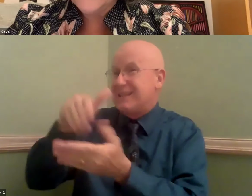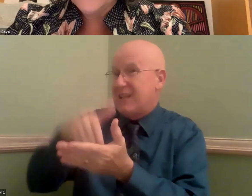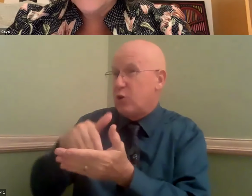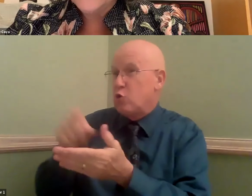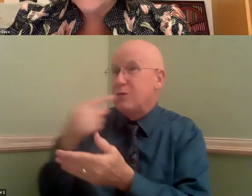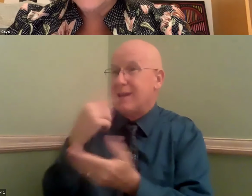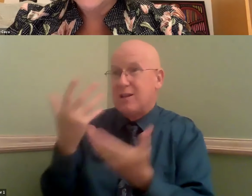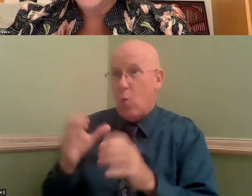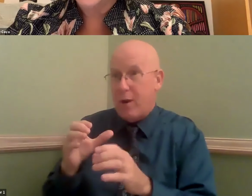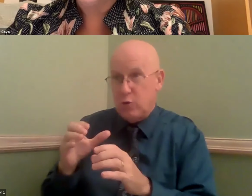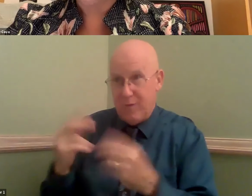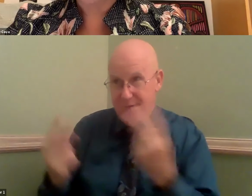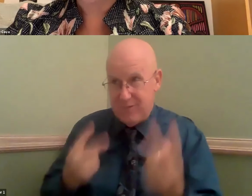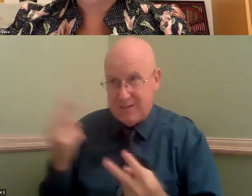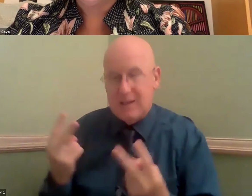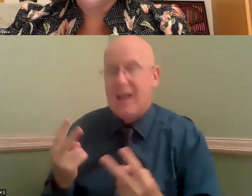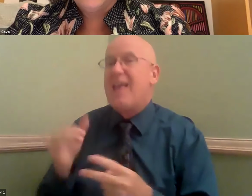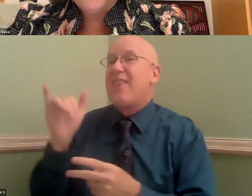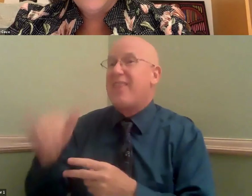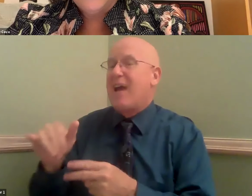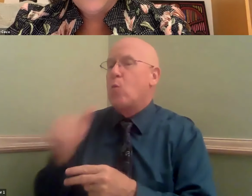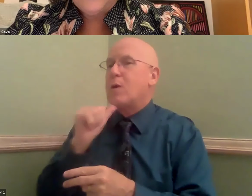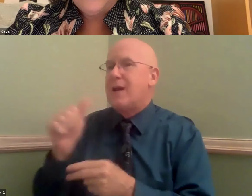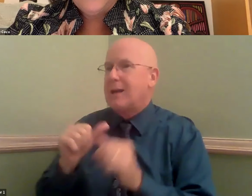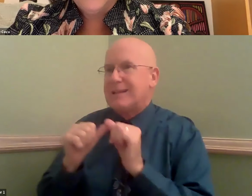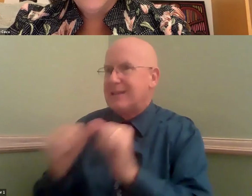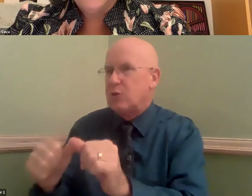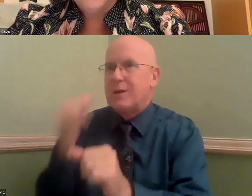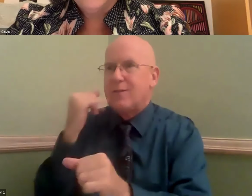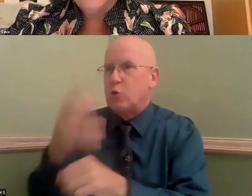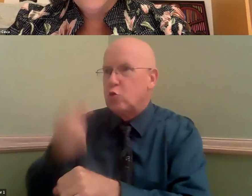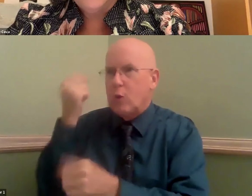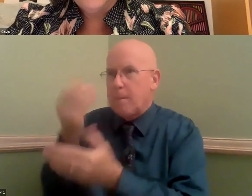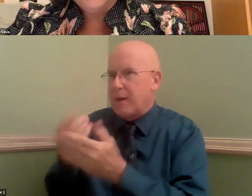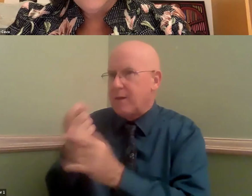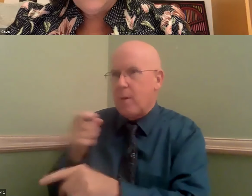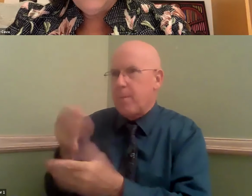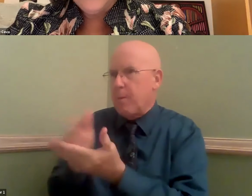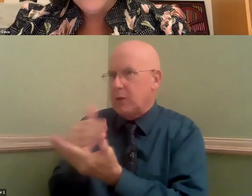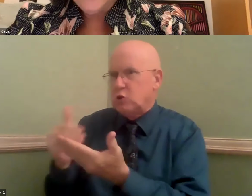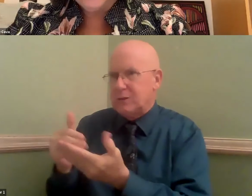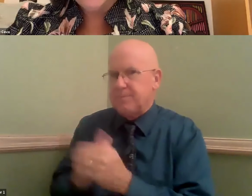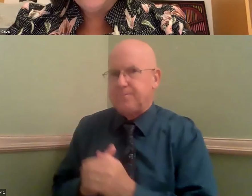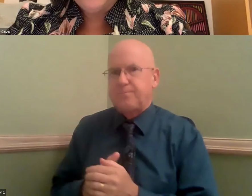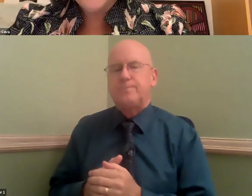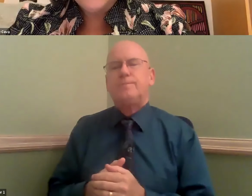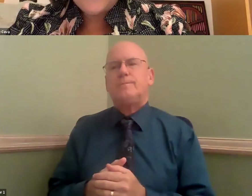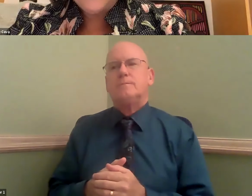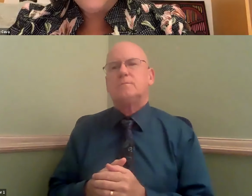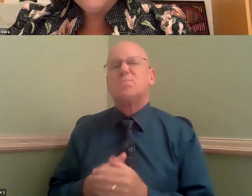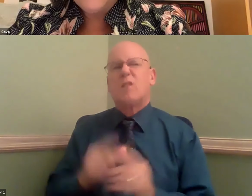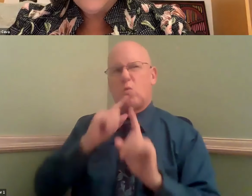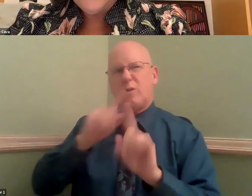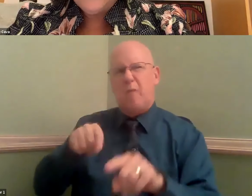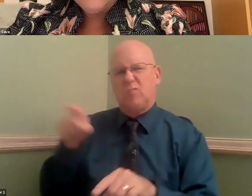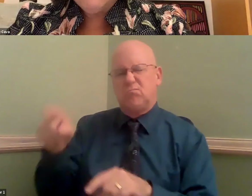take $7.5 million out of the police budget. Above all, I'm going to give her a chance to respond. Go ahead. Okay, so there was an